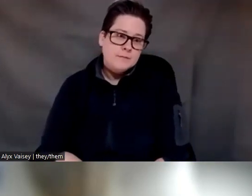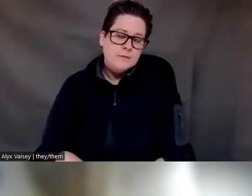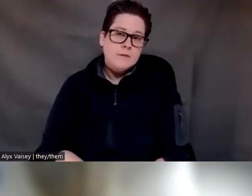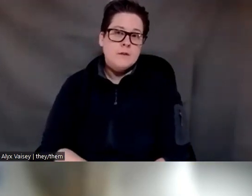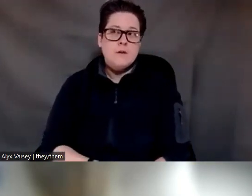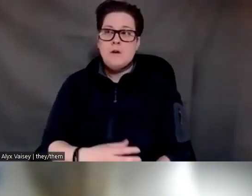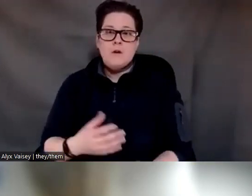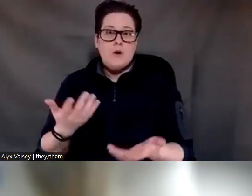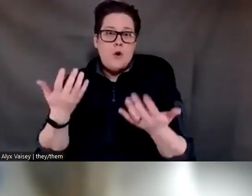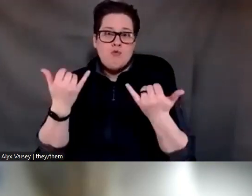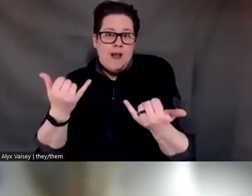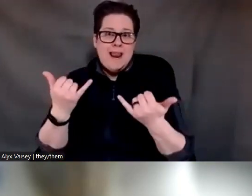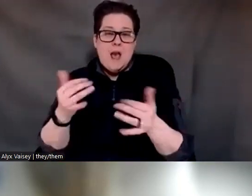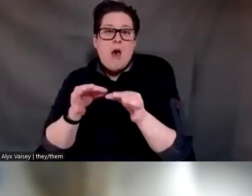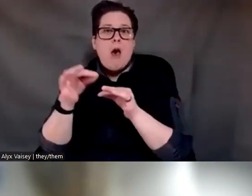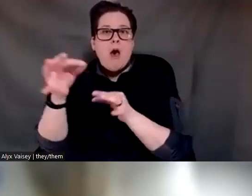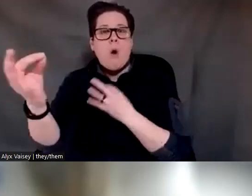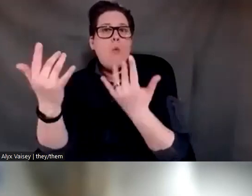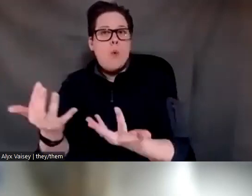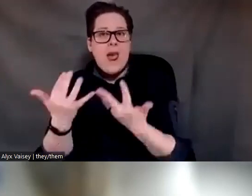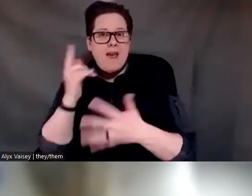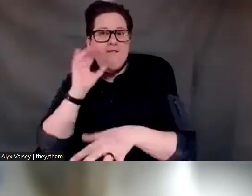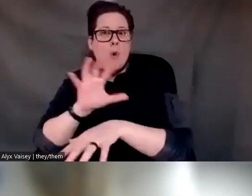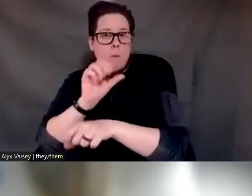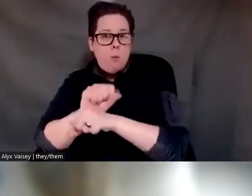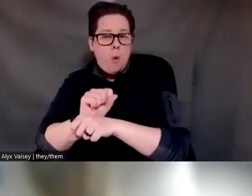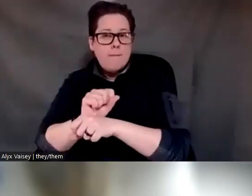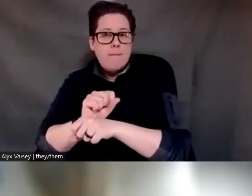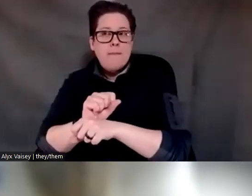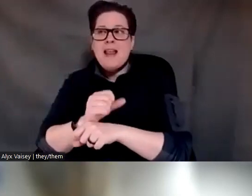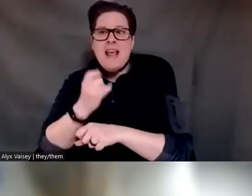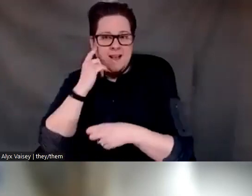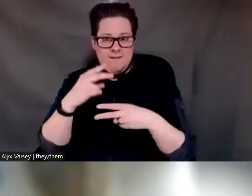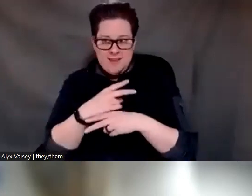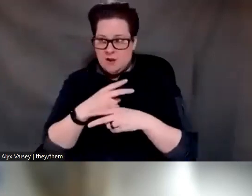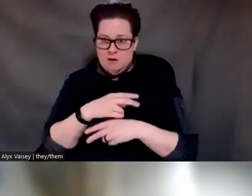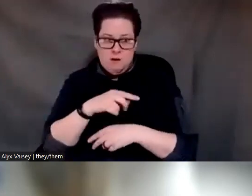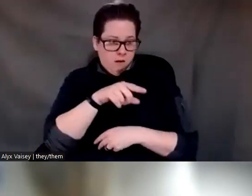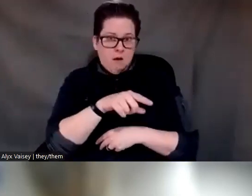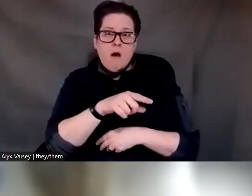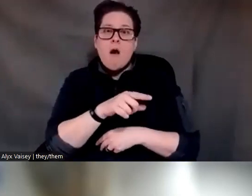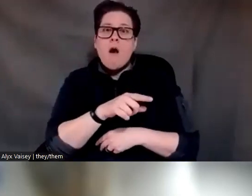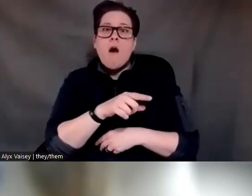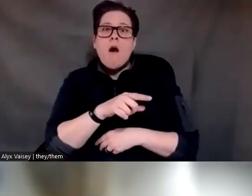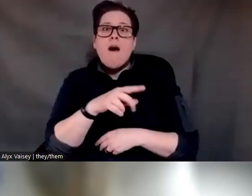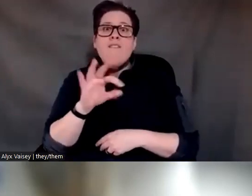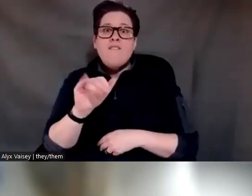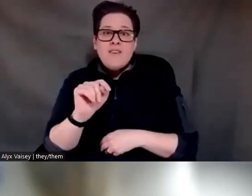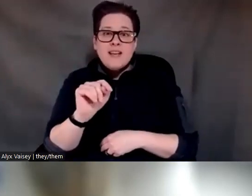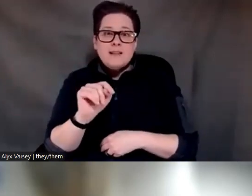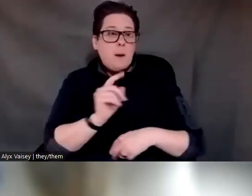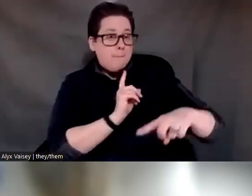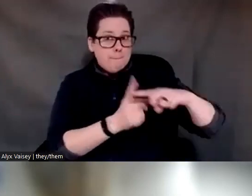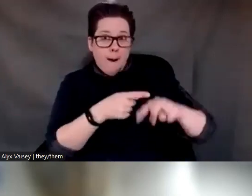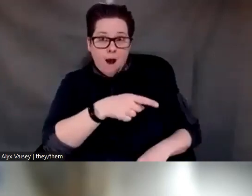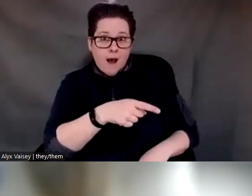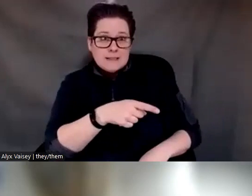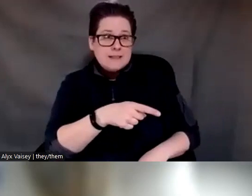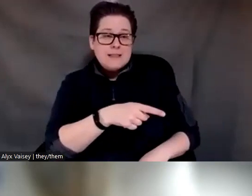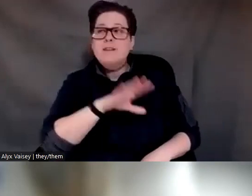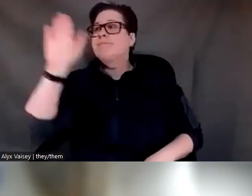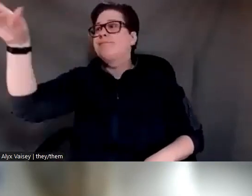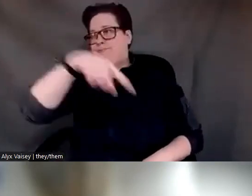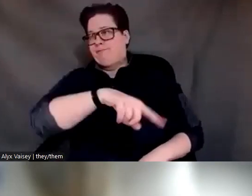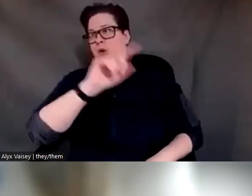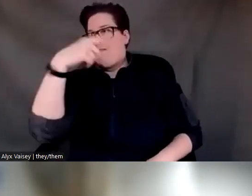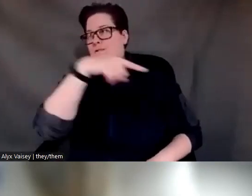get patients in, if we could triage people and get the people with the positive tests in first, that would be a great way to